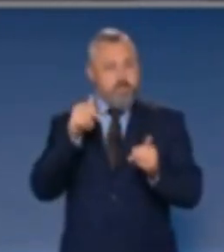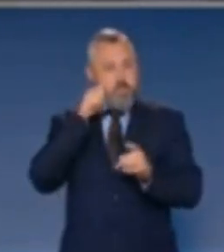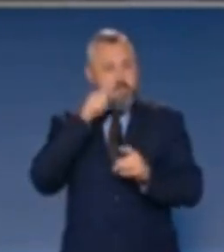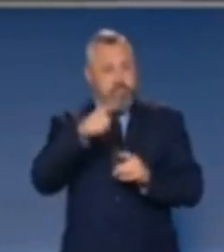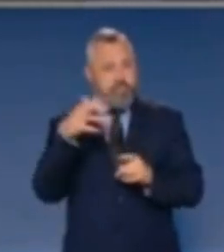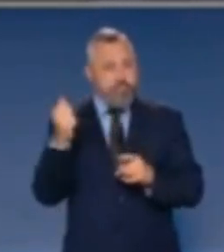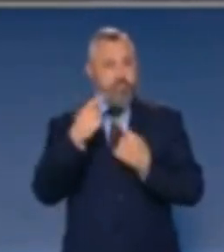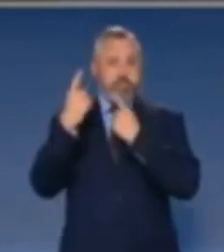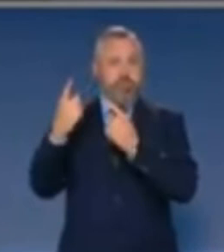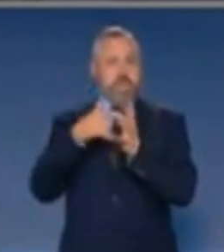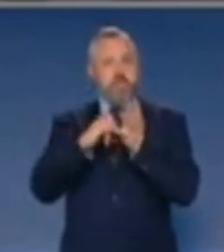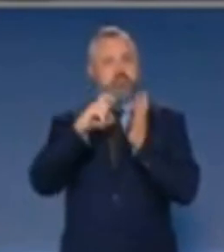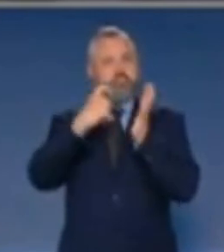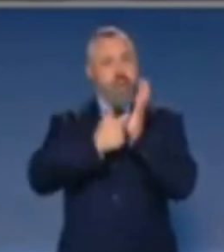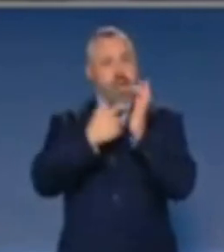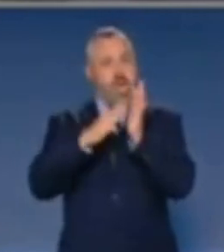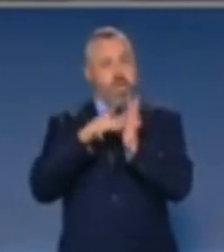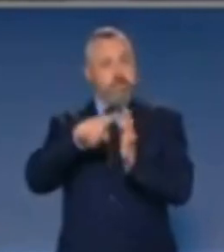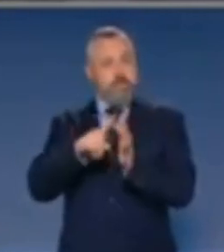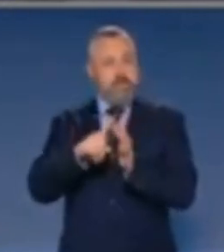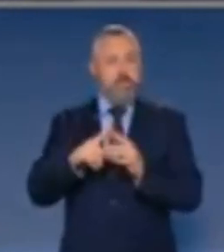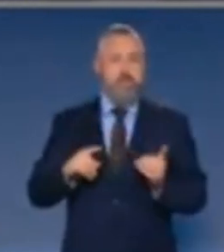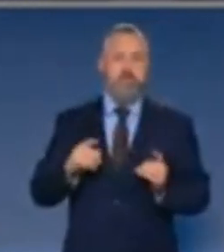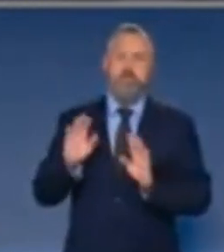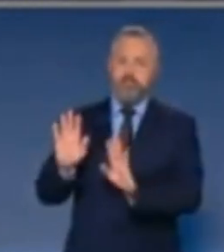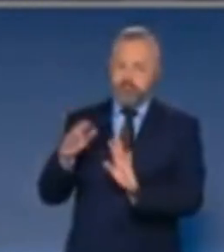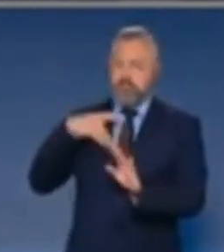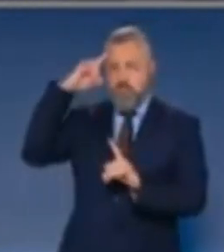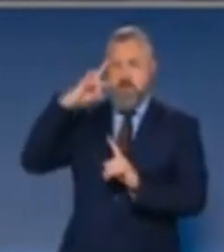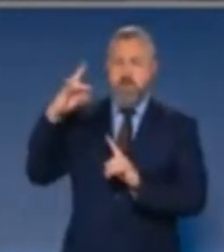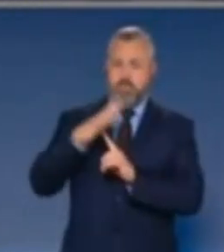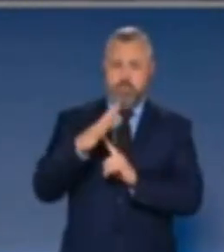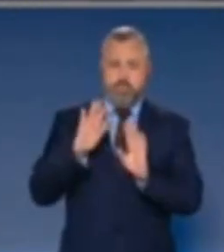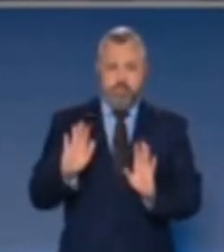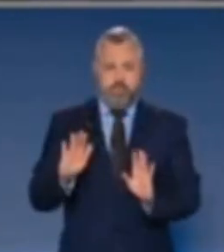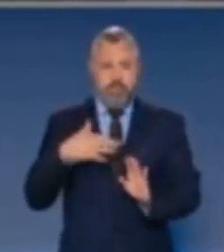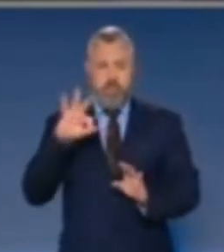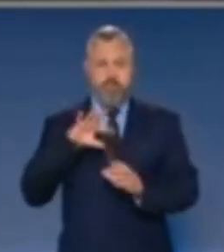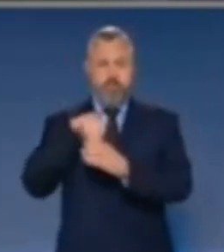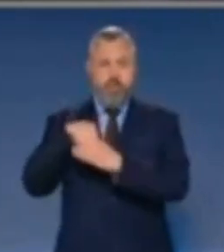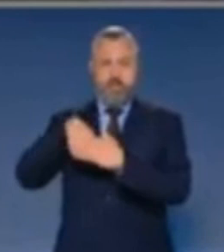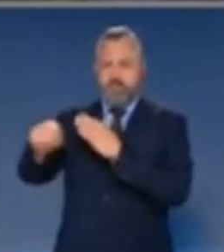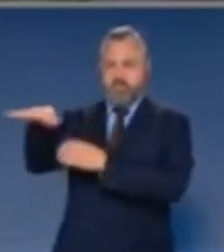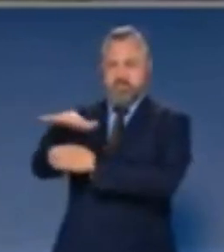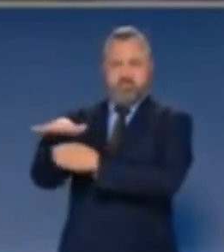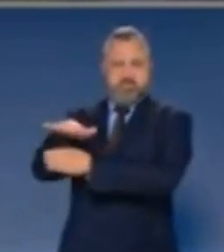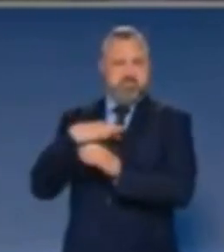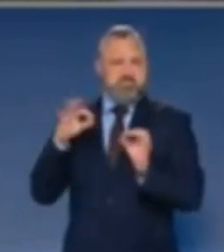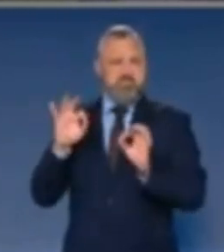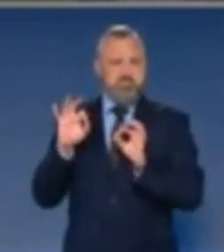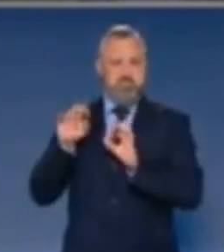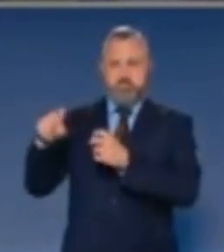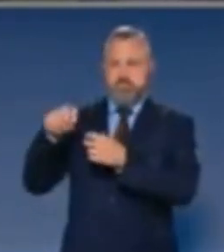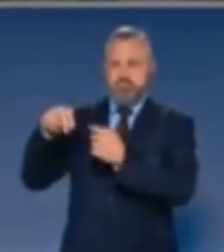actually important in all of this, and I'm not involved in that process, so I don't want to speculate too much, to make sure